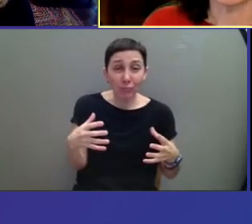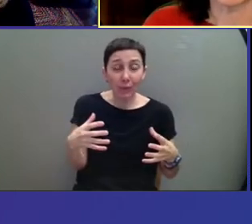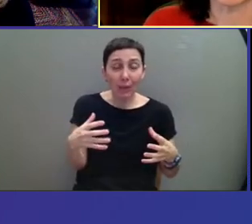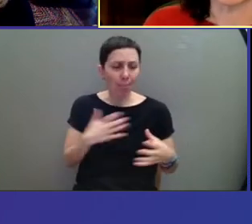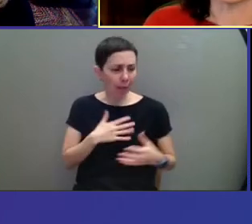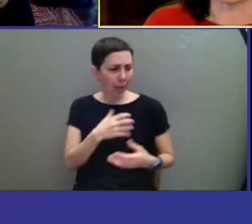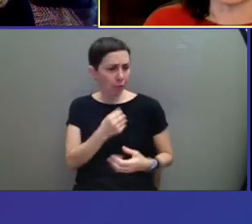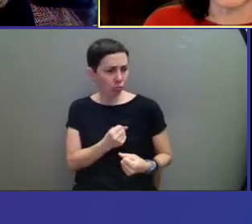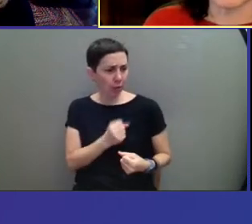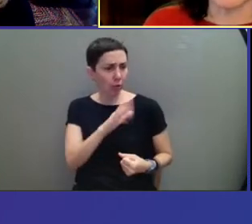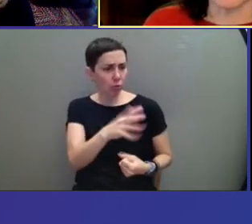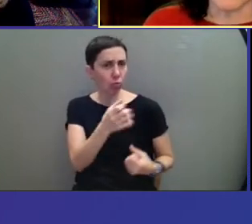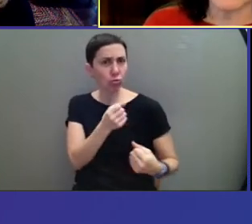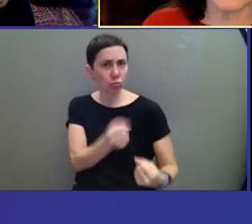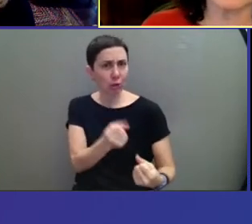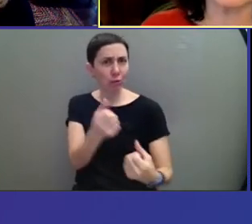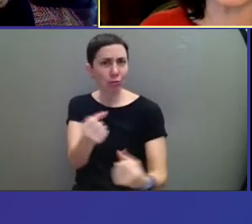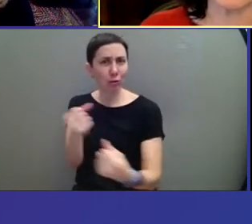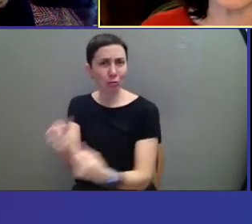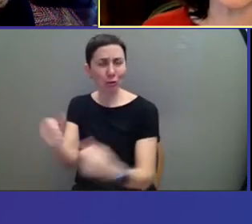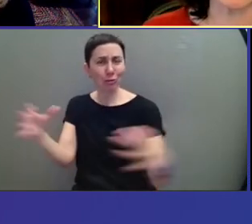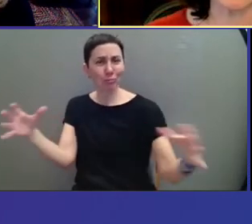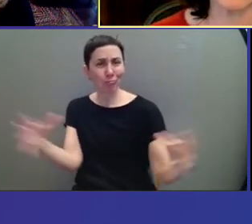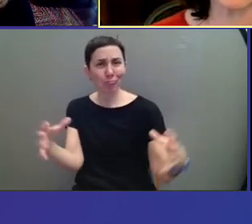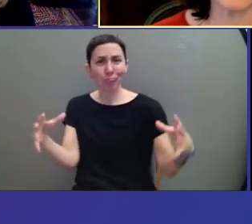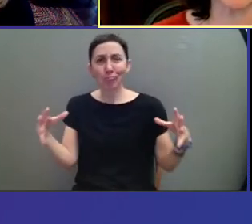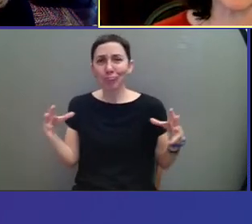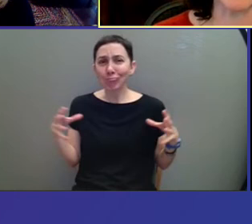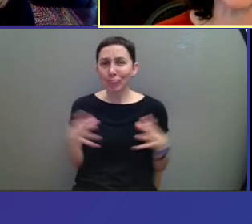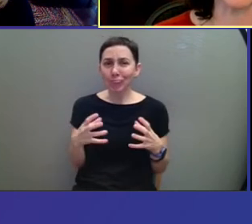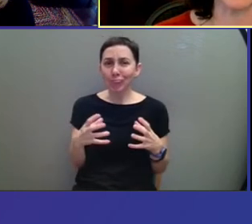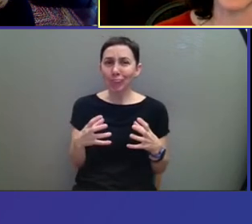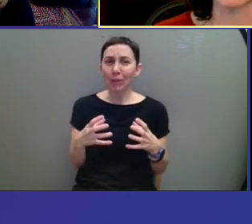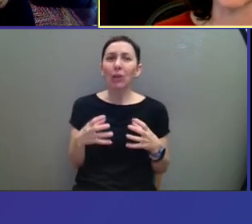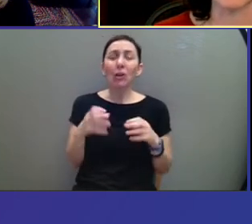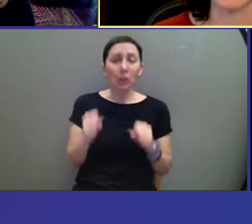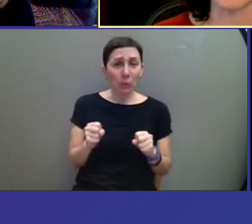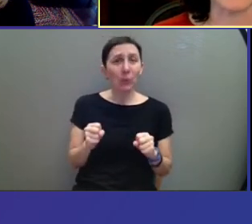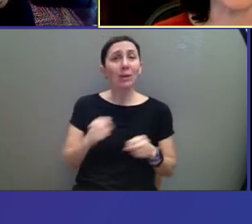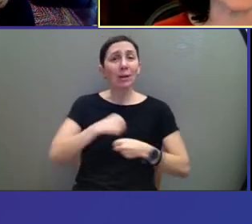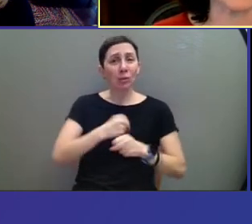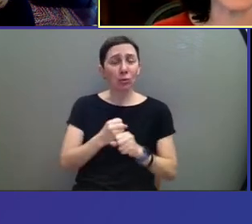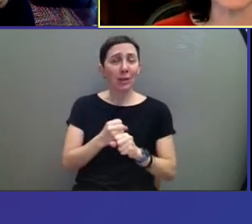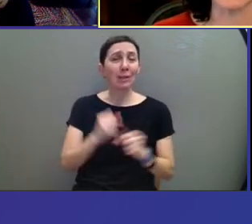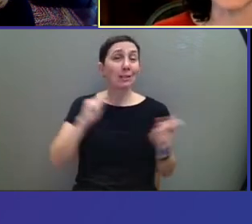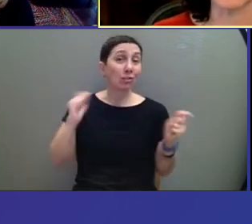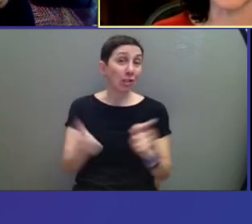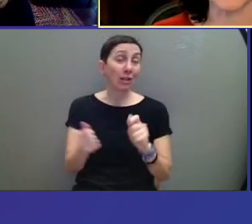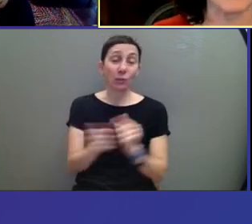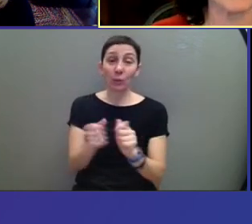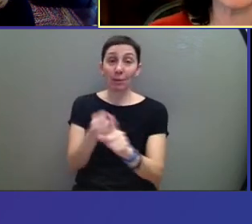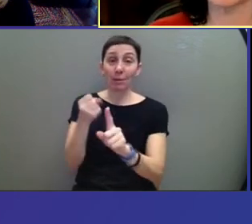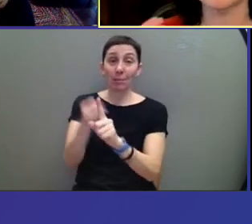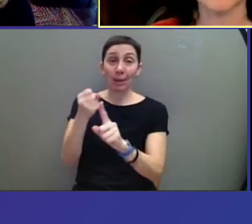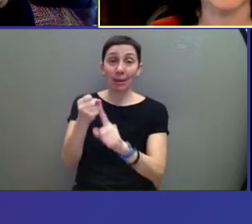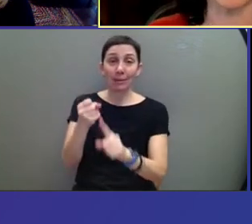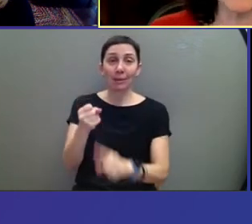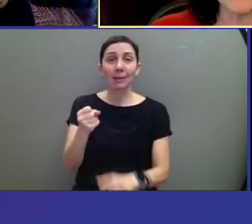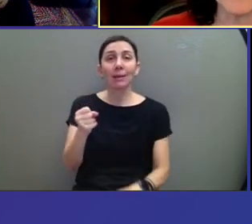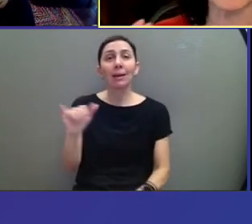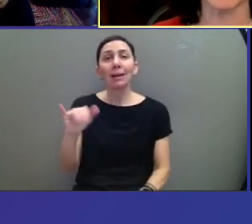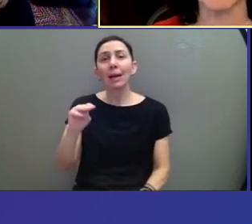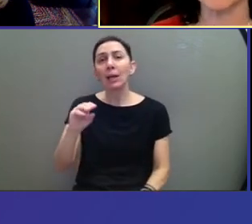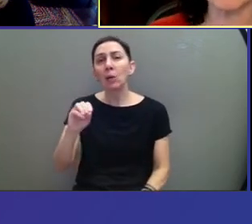together, we can, see some impactful change. And like Moira said, there has to be room for